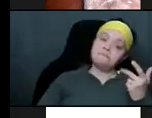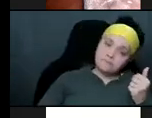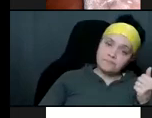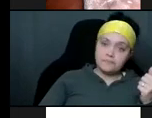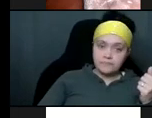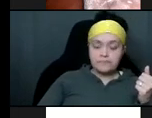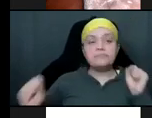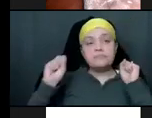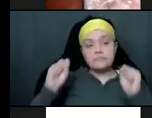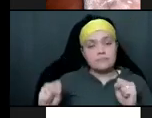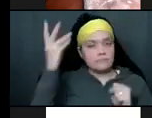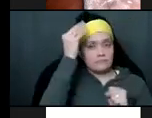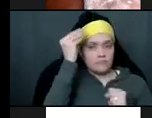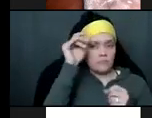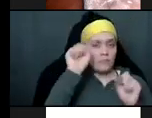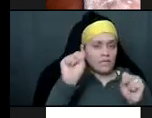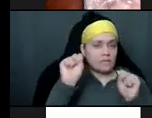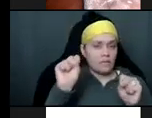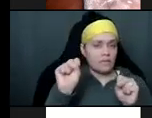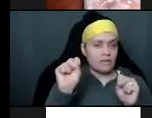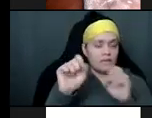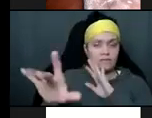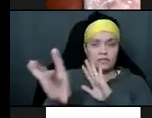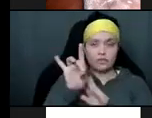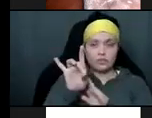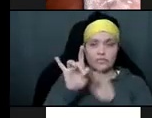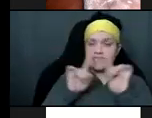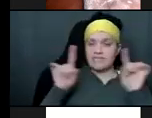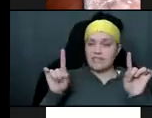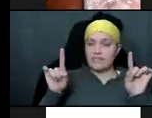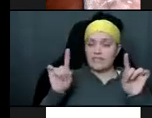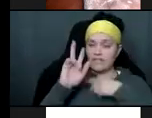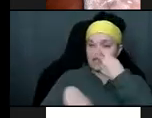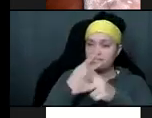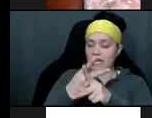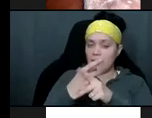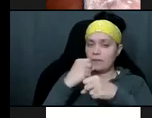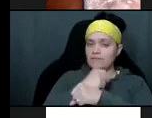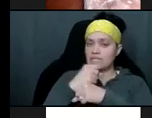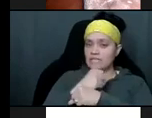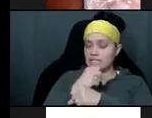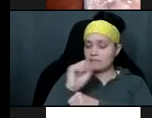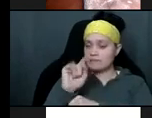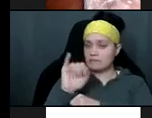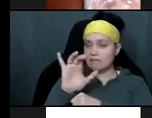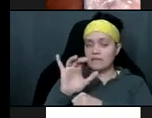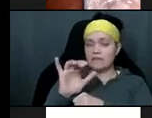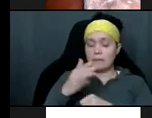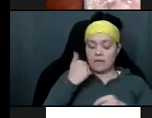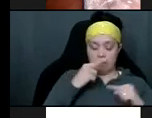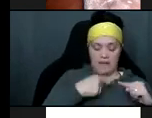I consider the possibility of choosing a different sort of statistic. Instead of miles or